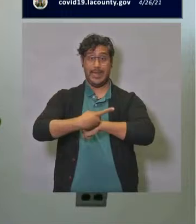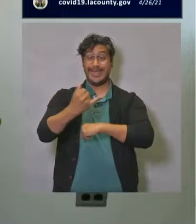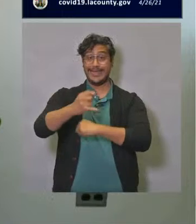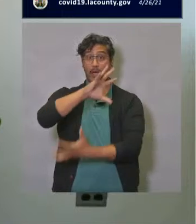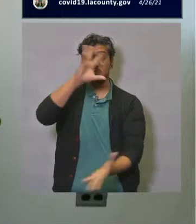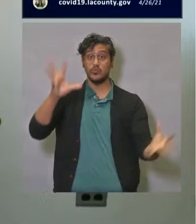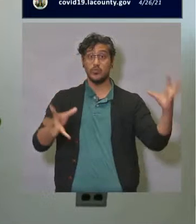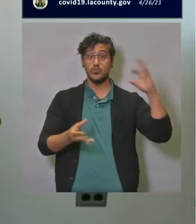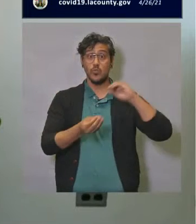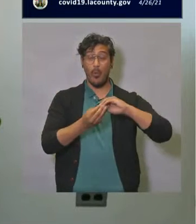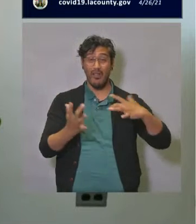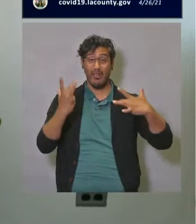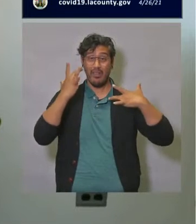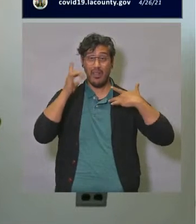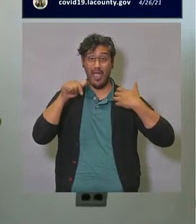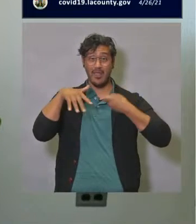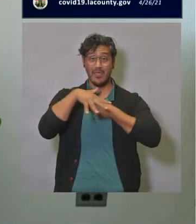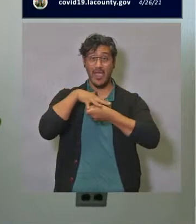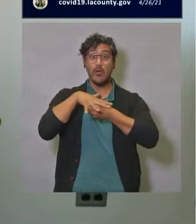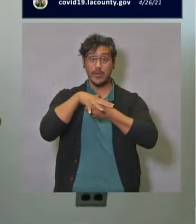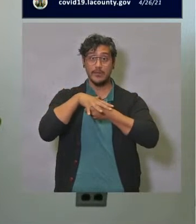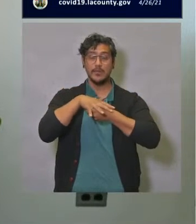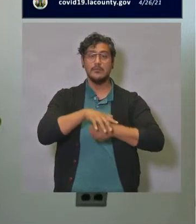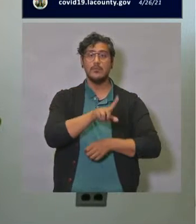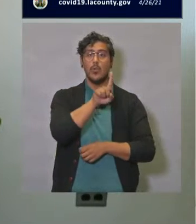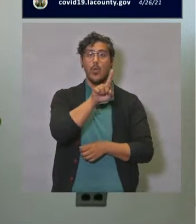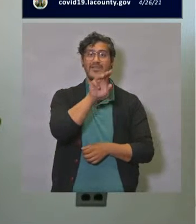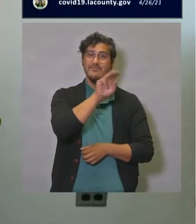total number of cases in LA County to